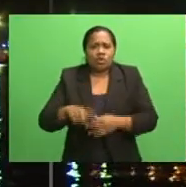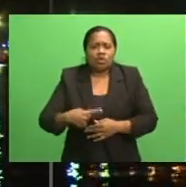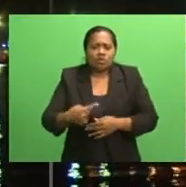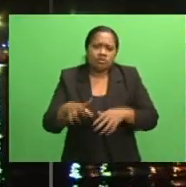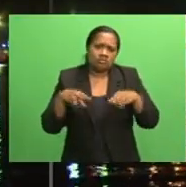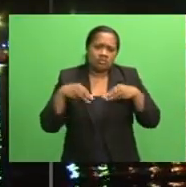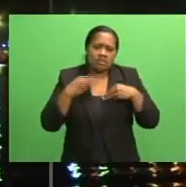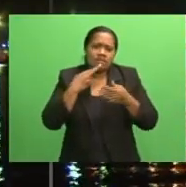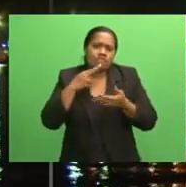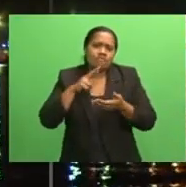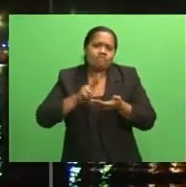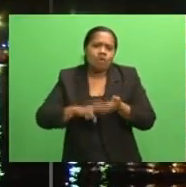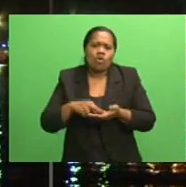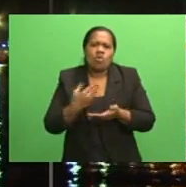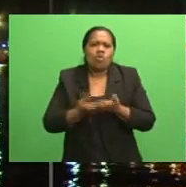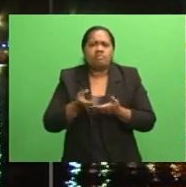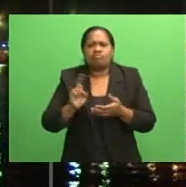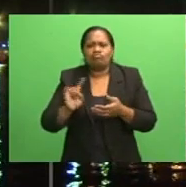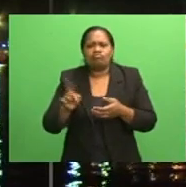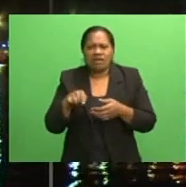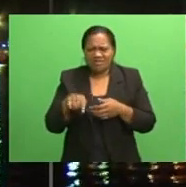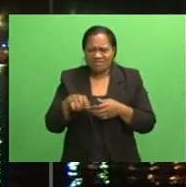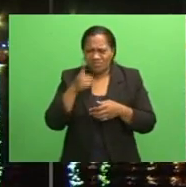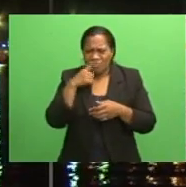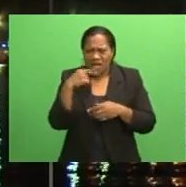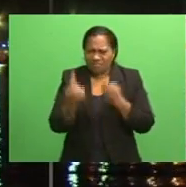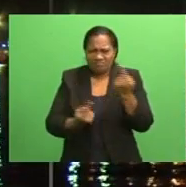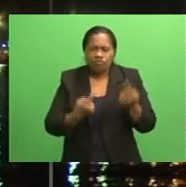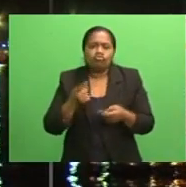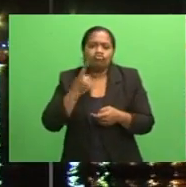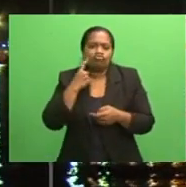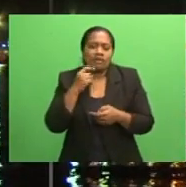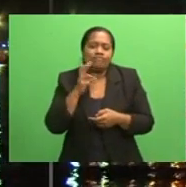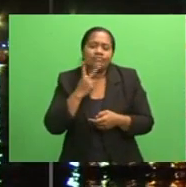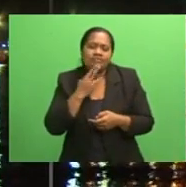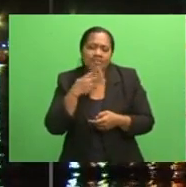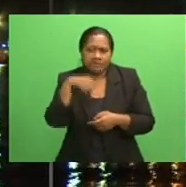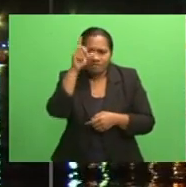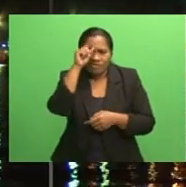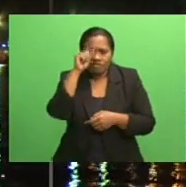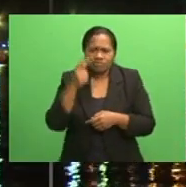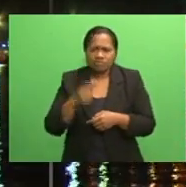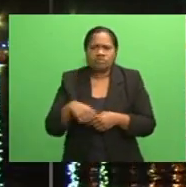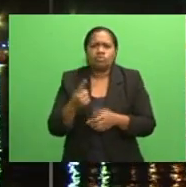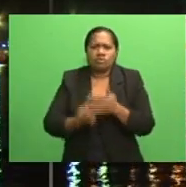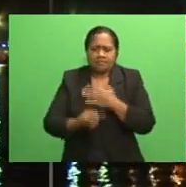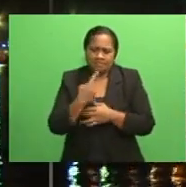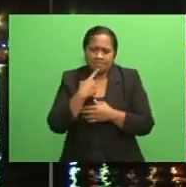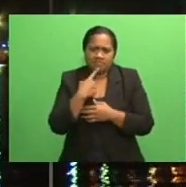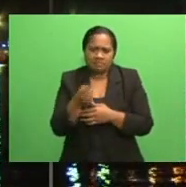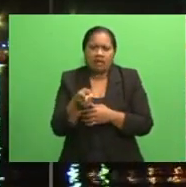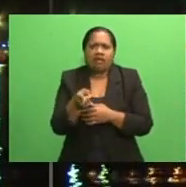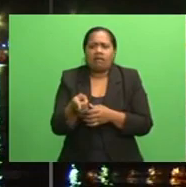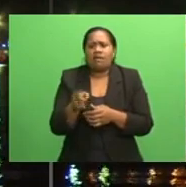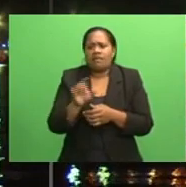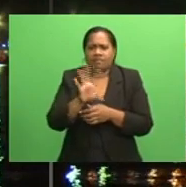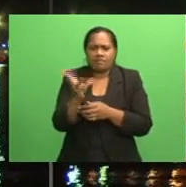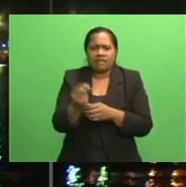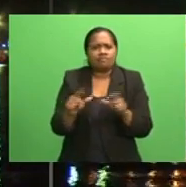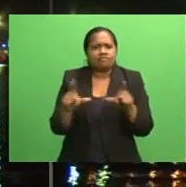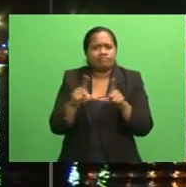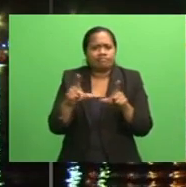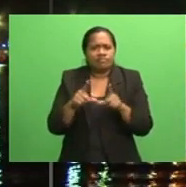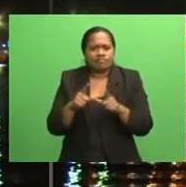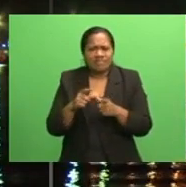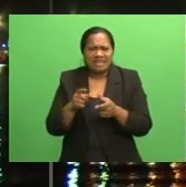receive reports against individuals trying to dupe Fijians by claiming to be licensed real estate agents and authorized property